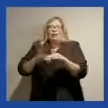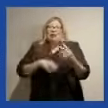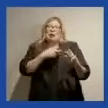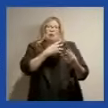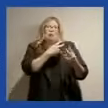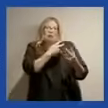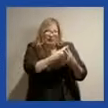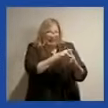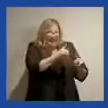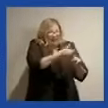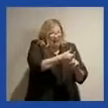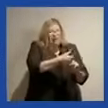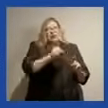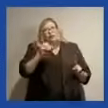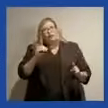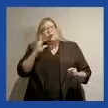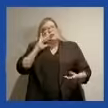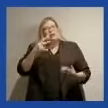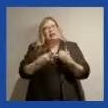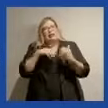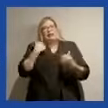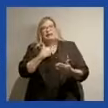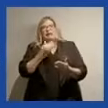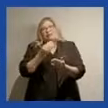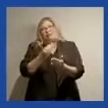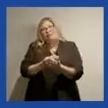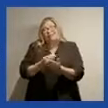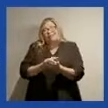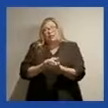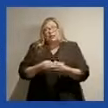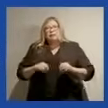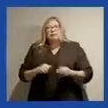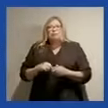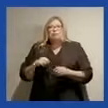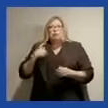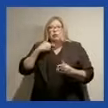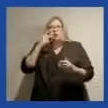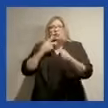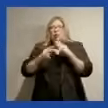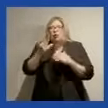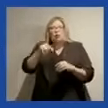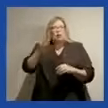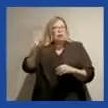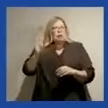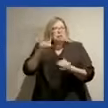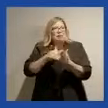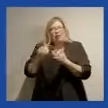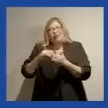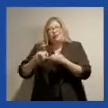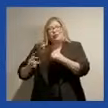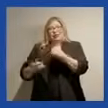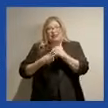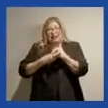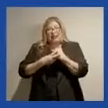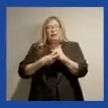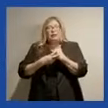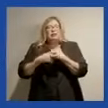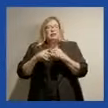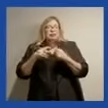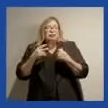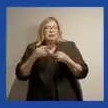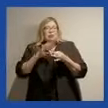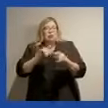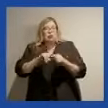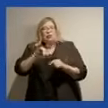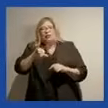on the existing $3.4 billion that we programmed in savings on the basis of the four prior institutions that have closed in those